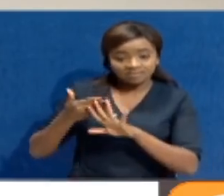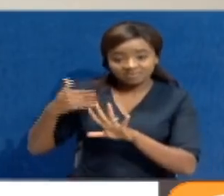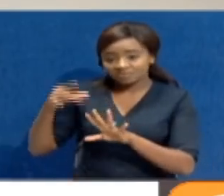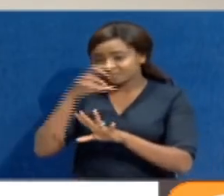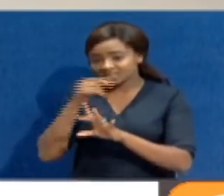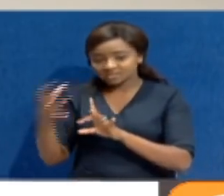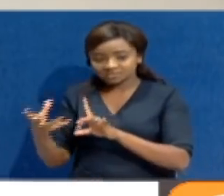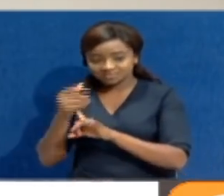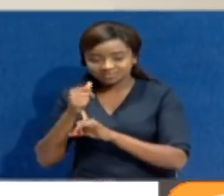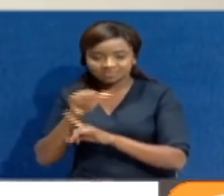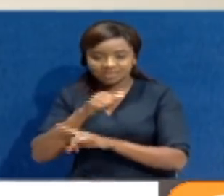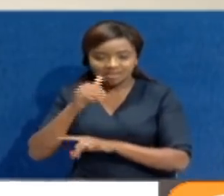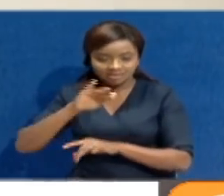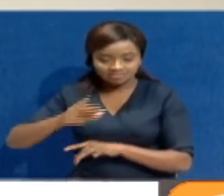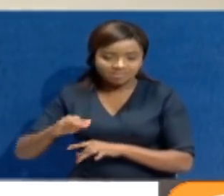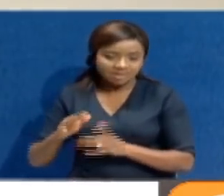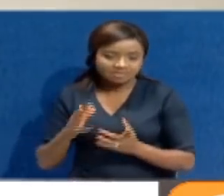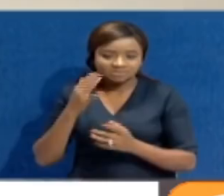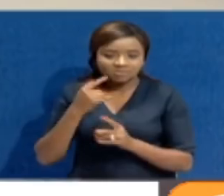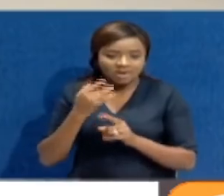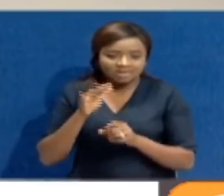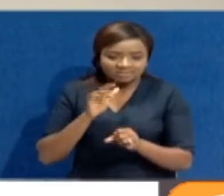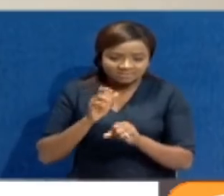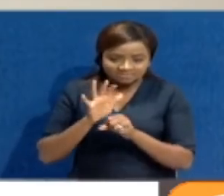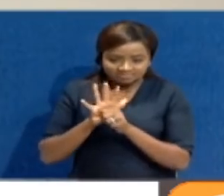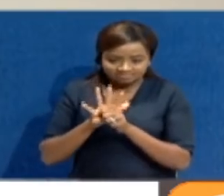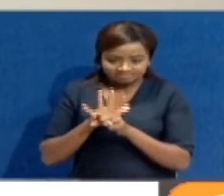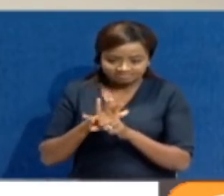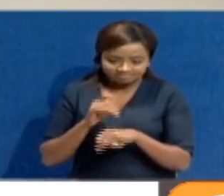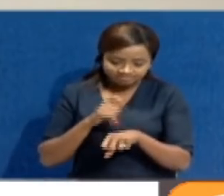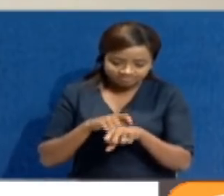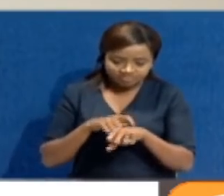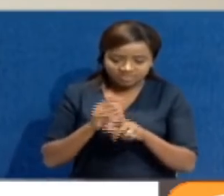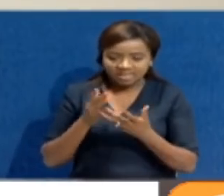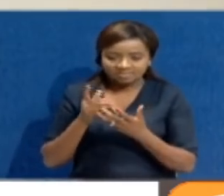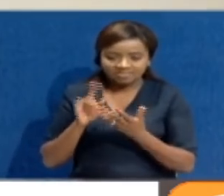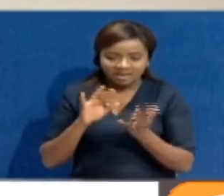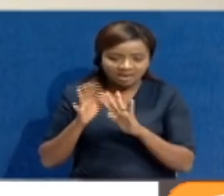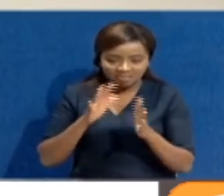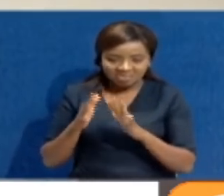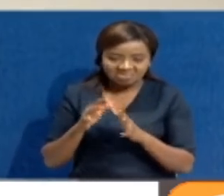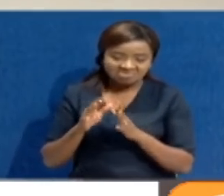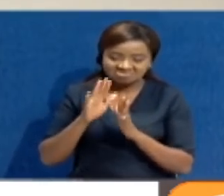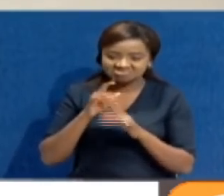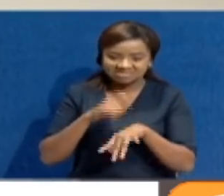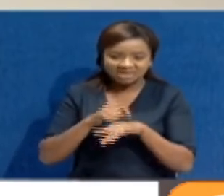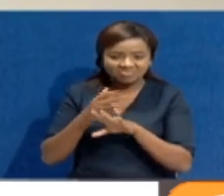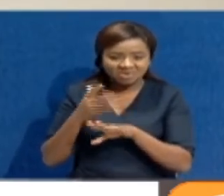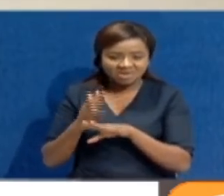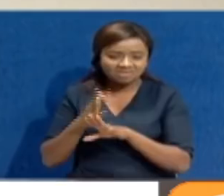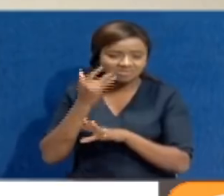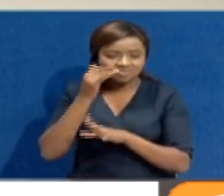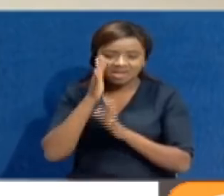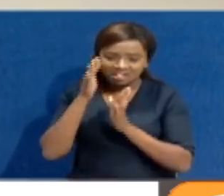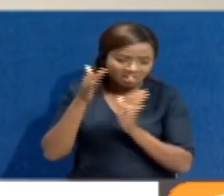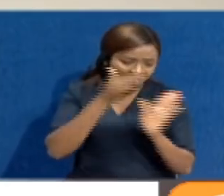be able to deliver. And of course, because a lot of time has been wasted in a lot of issues at sideshows, if I may call them. But I want to tell you